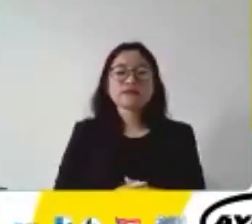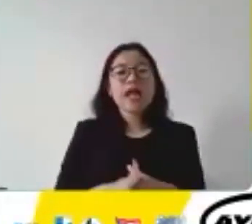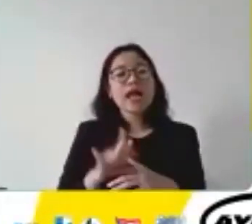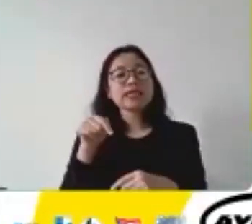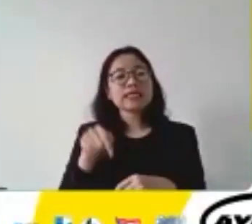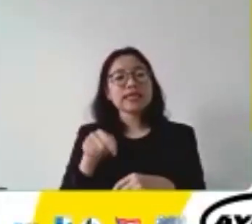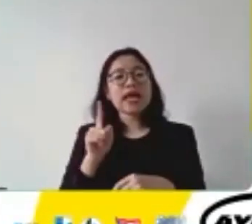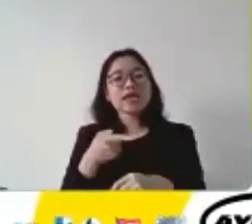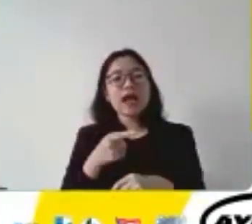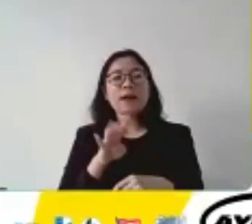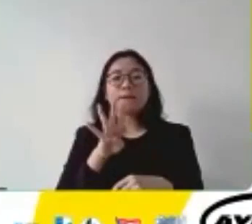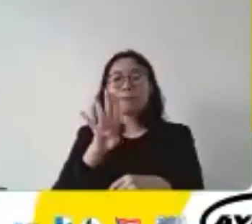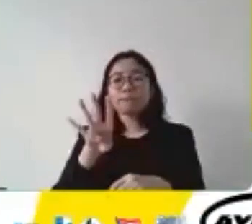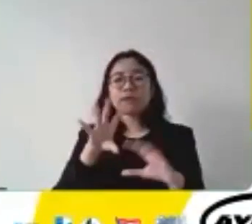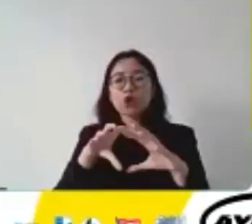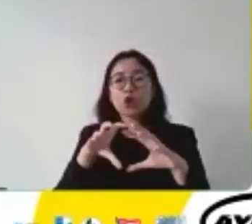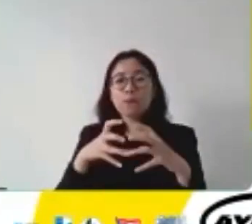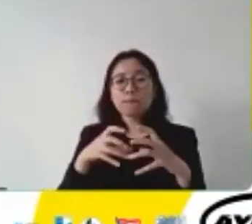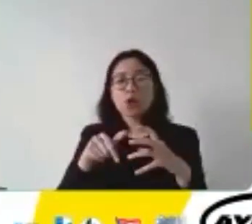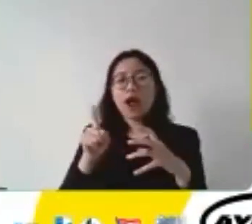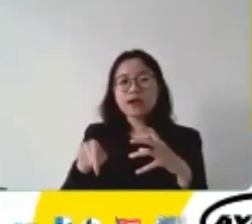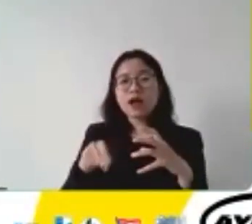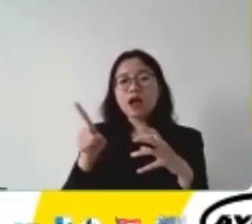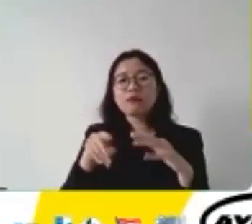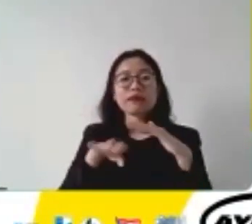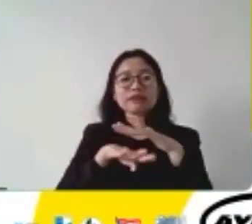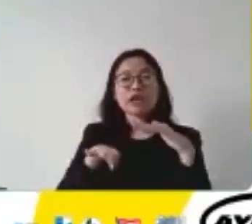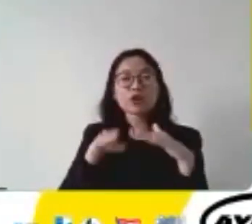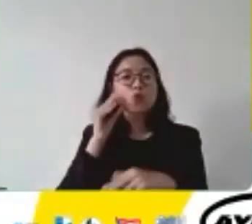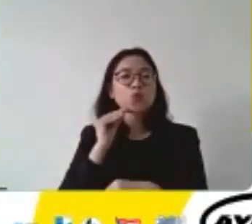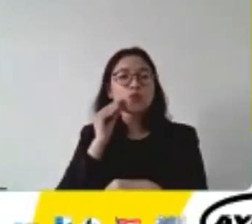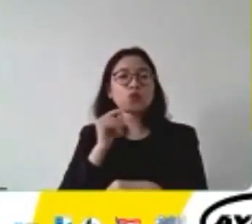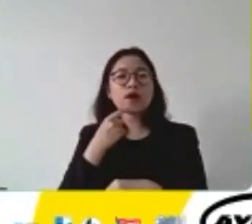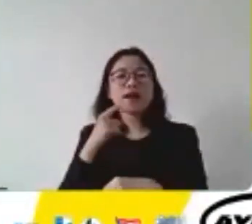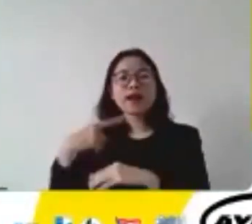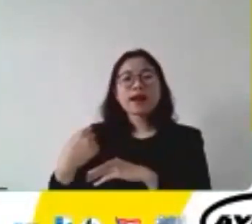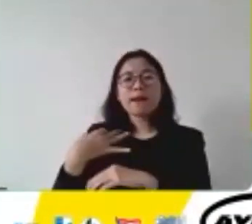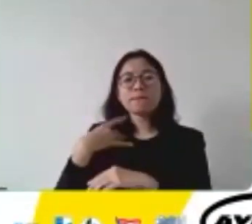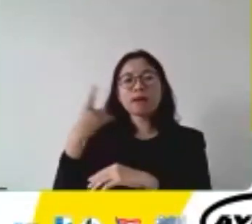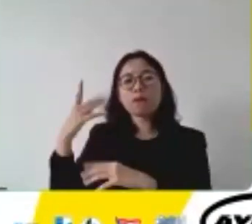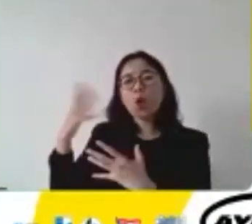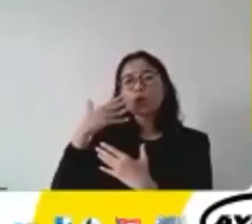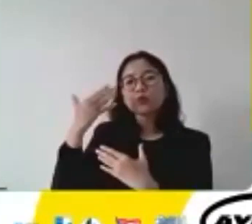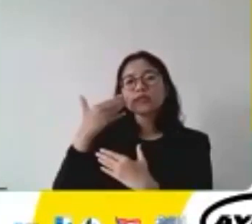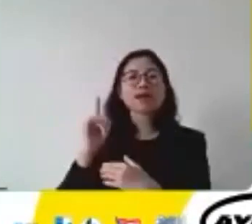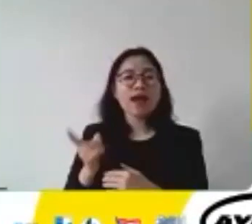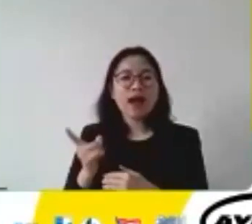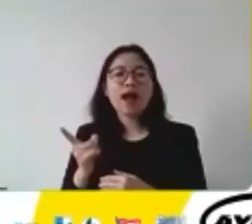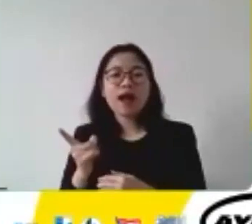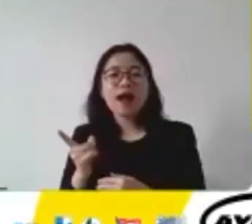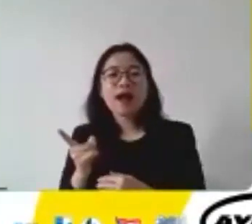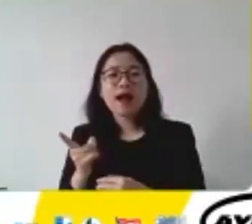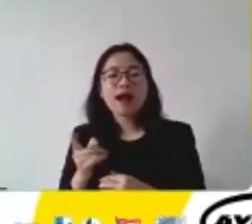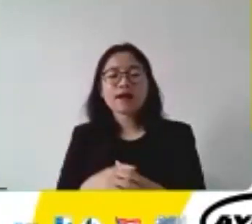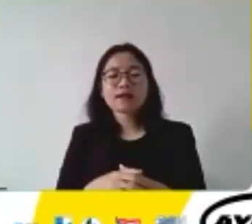crossover. Next slide, please. So, for example, when we look at outdoor air pollution and